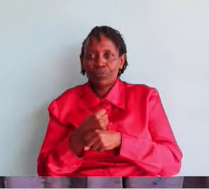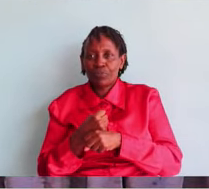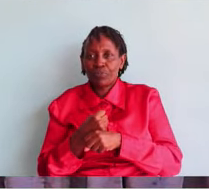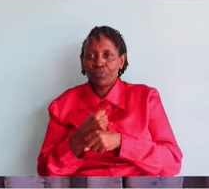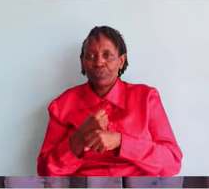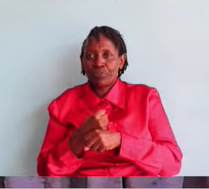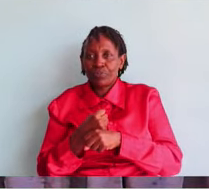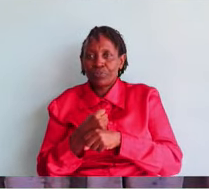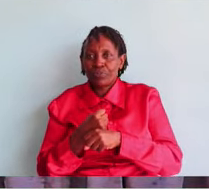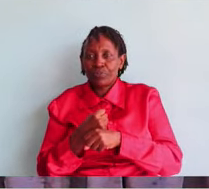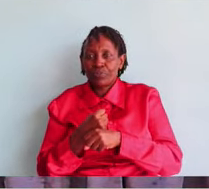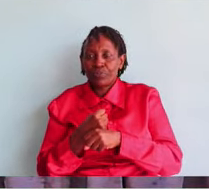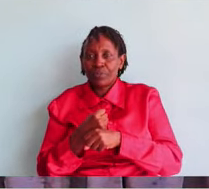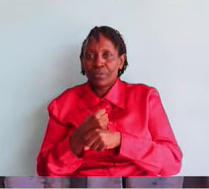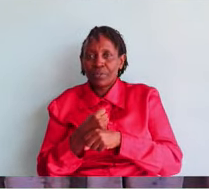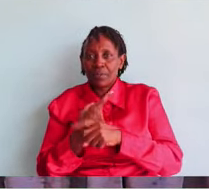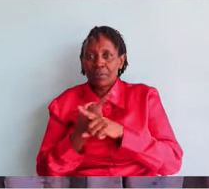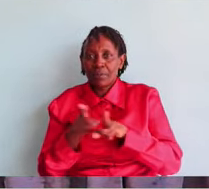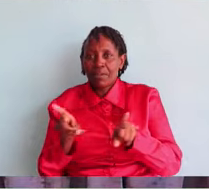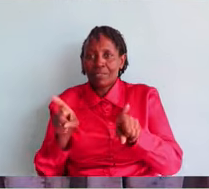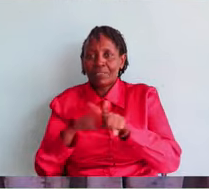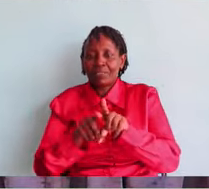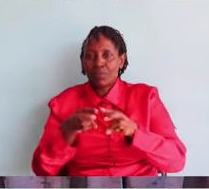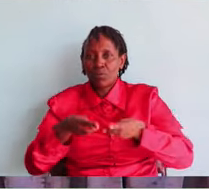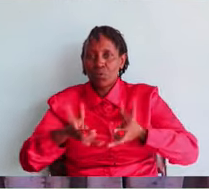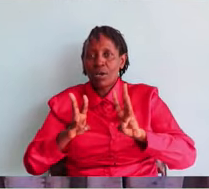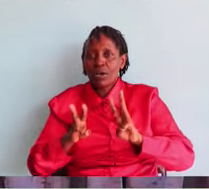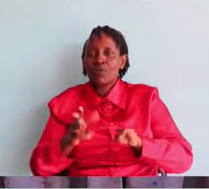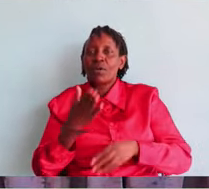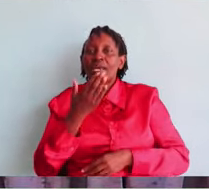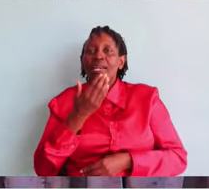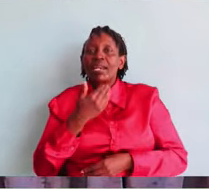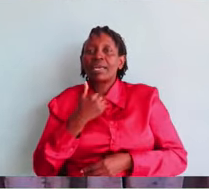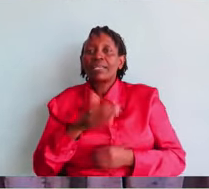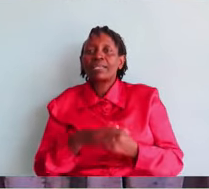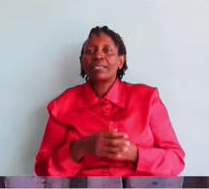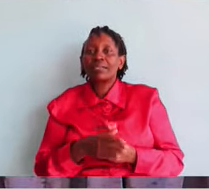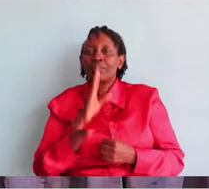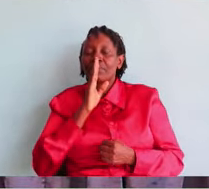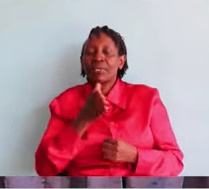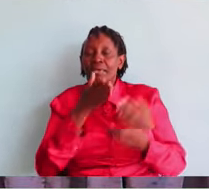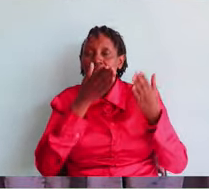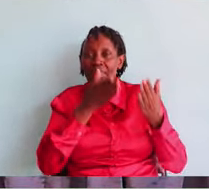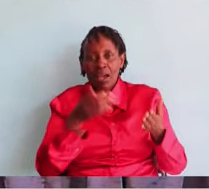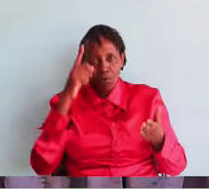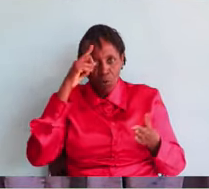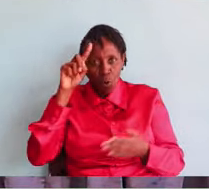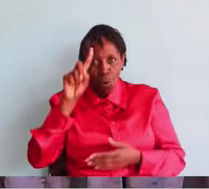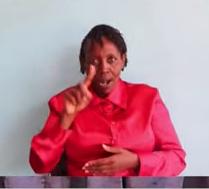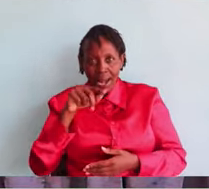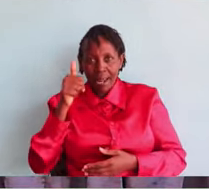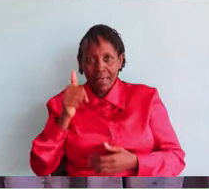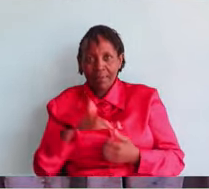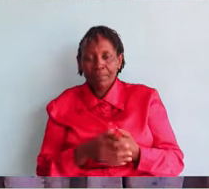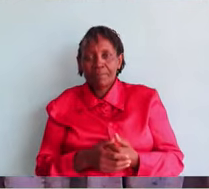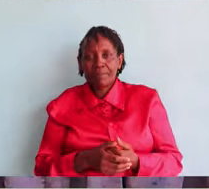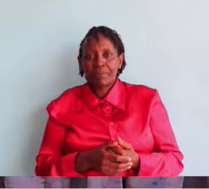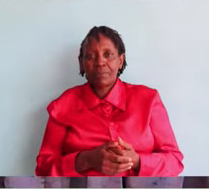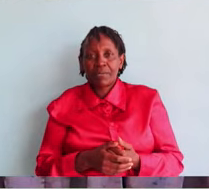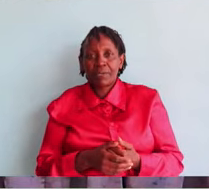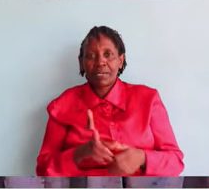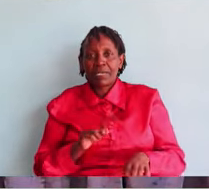other. But in the same way, we also need to be there for each other when people are mourning, when